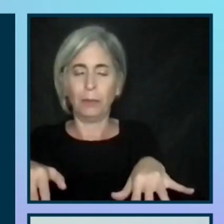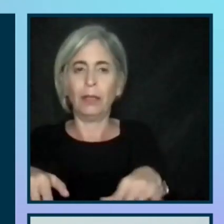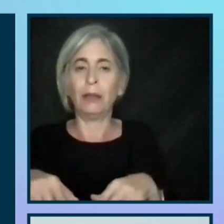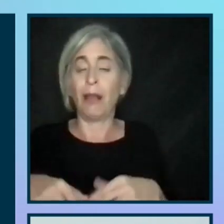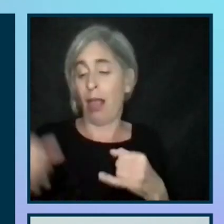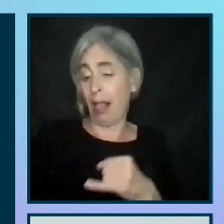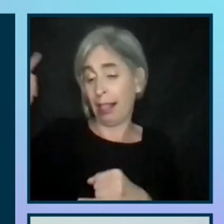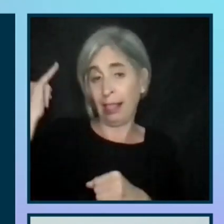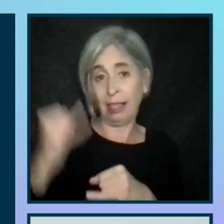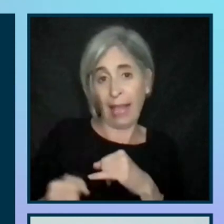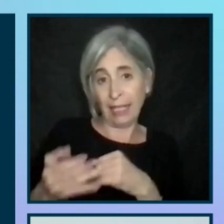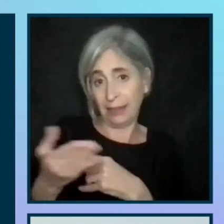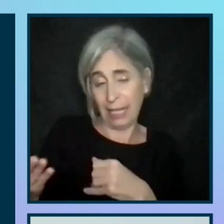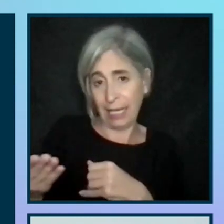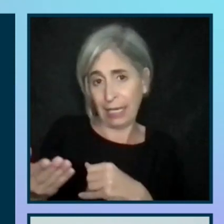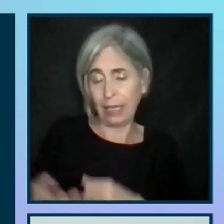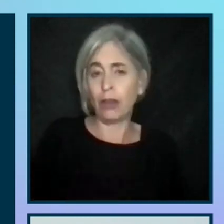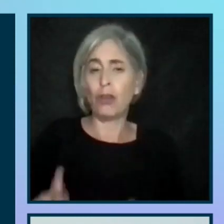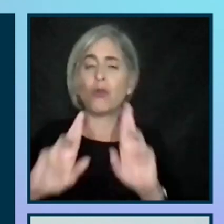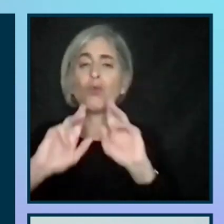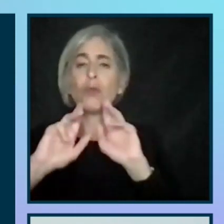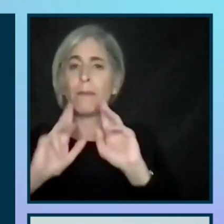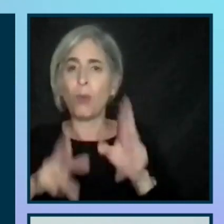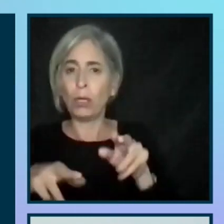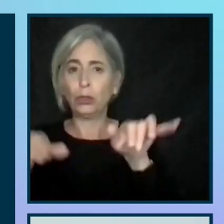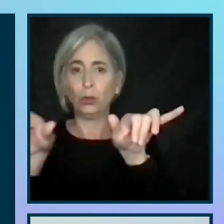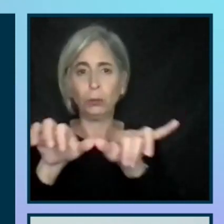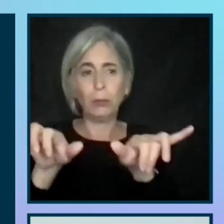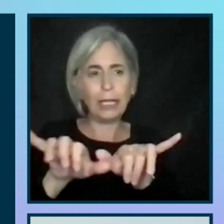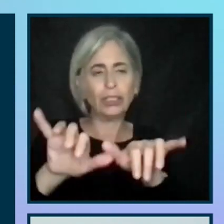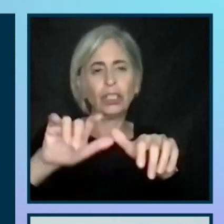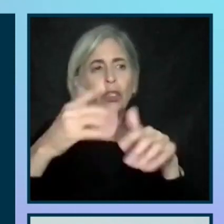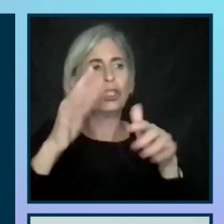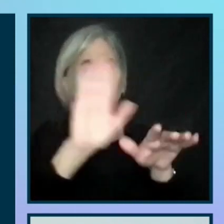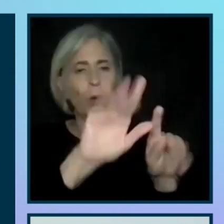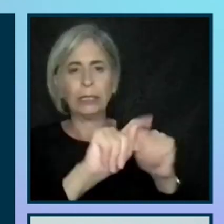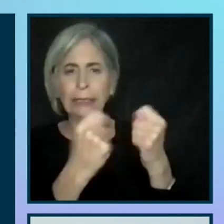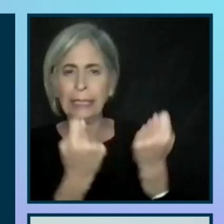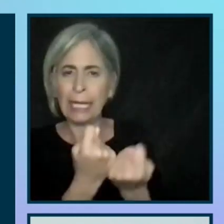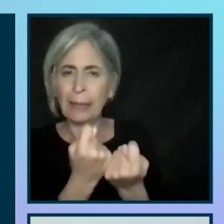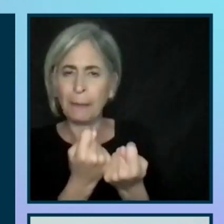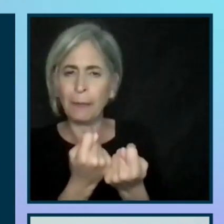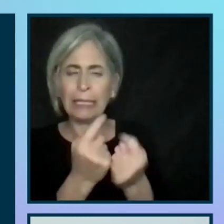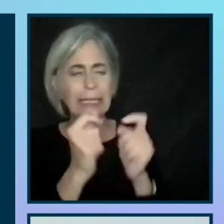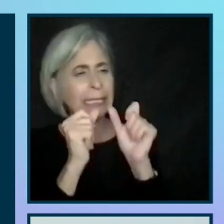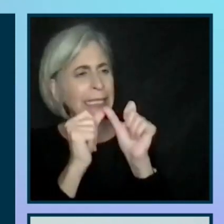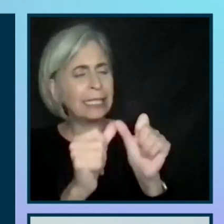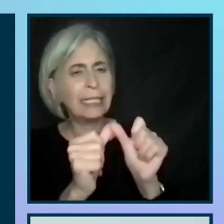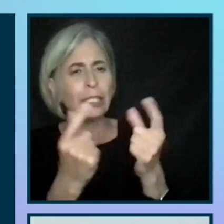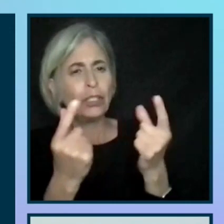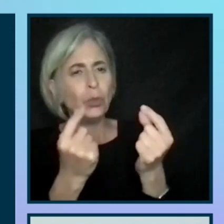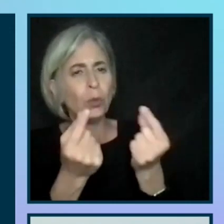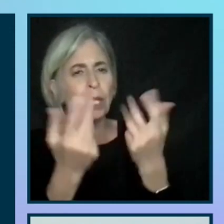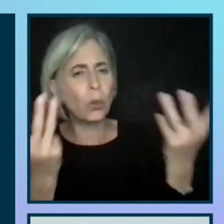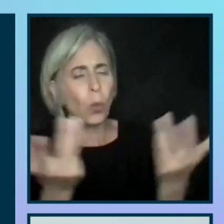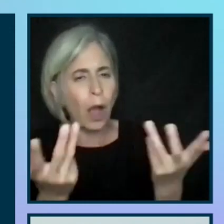Lastly, report and measure the team that your team has been doing in a consistent manner so it gets leadership attention.